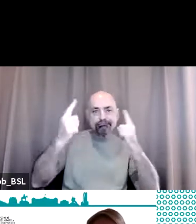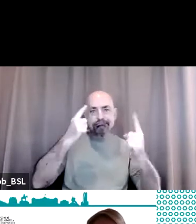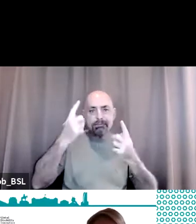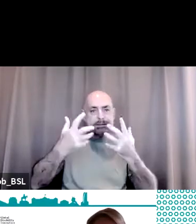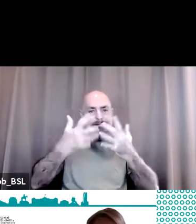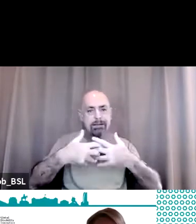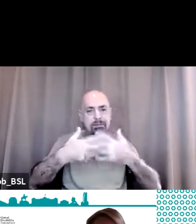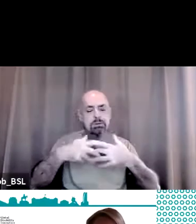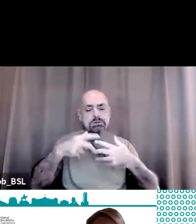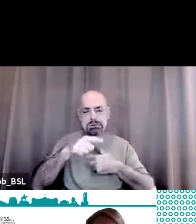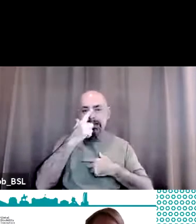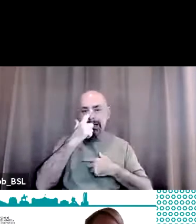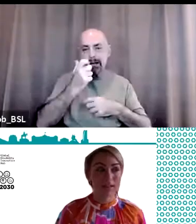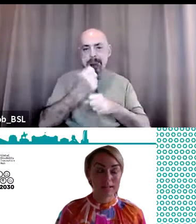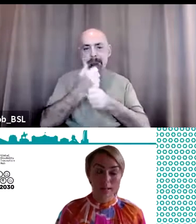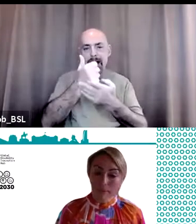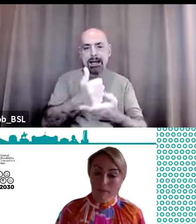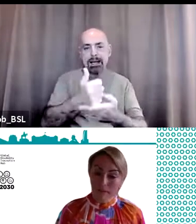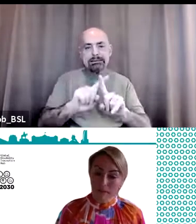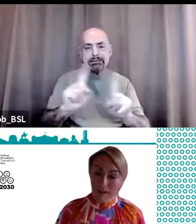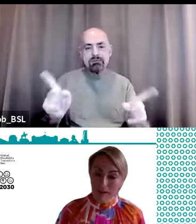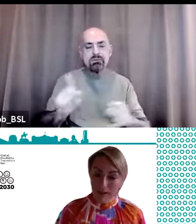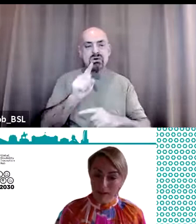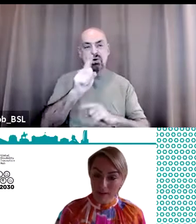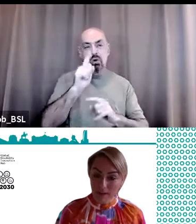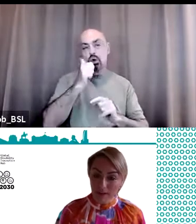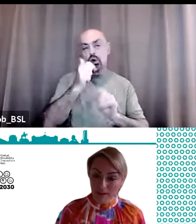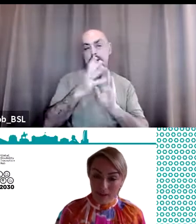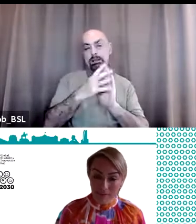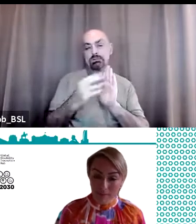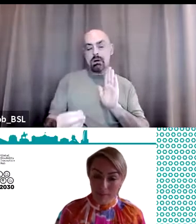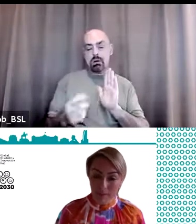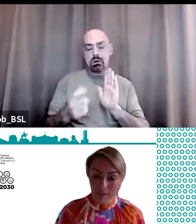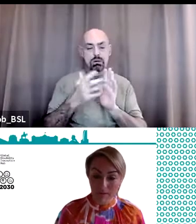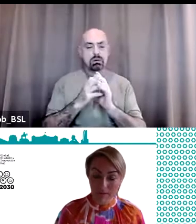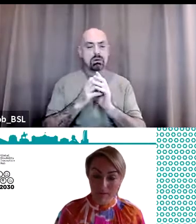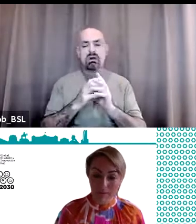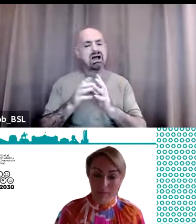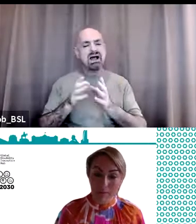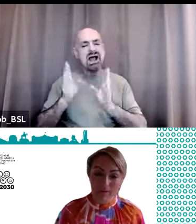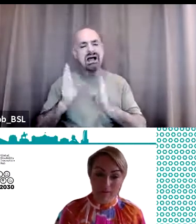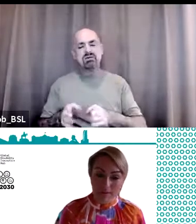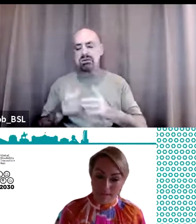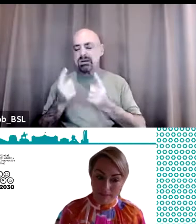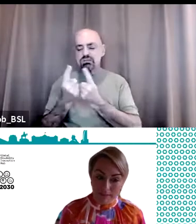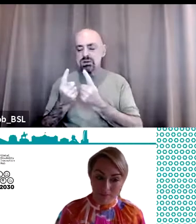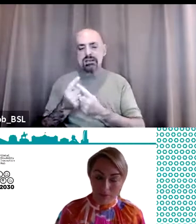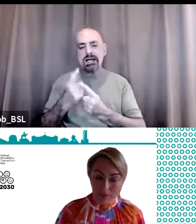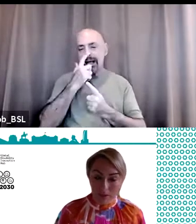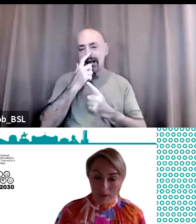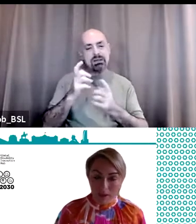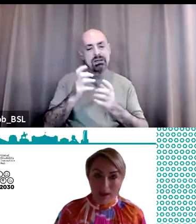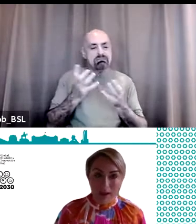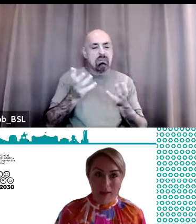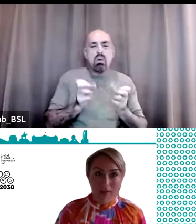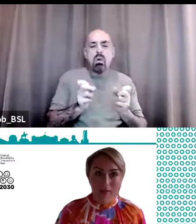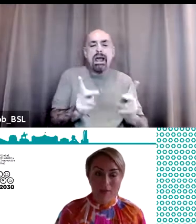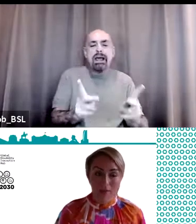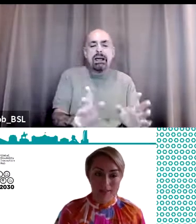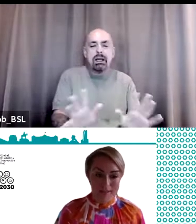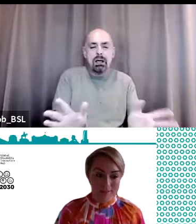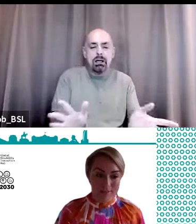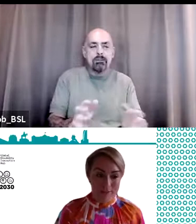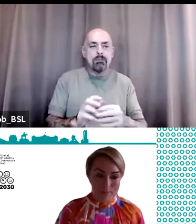difference. And this has been just one example of how that innovation doesn't have to be a product. It can be a way of doing things.